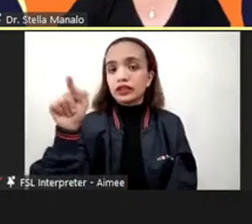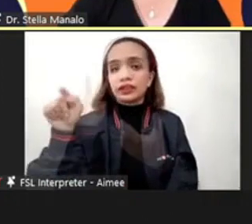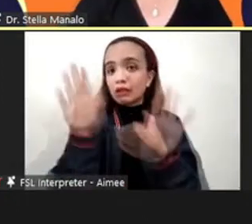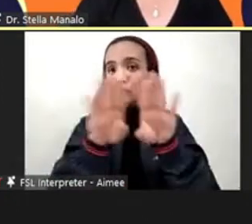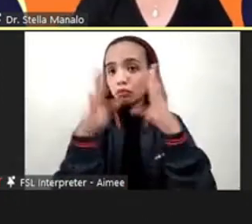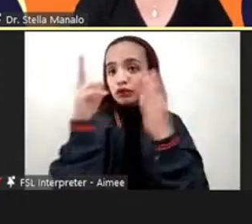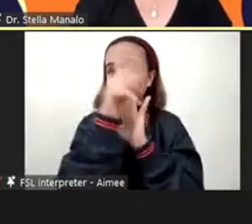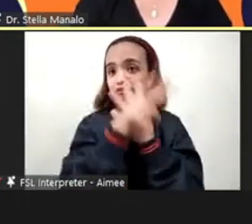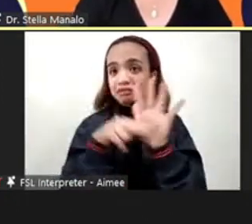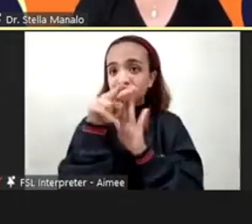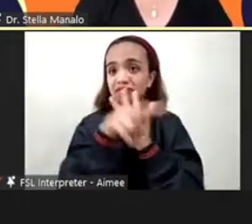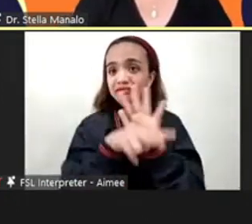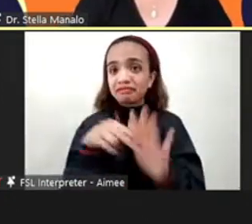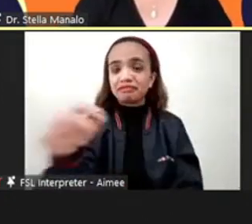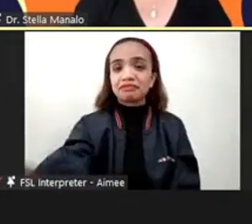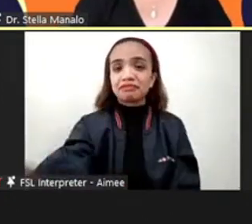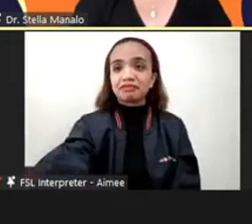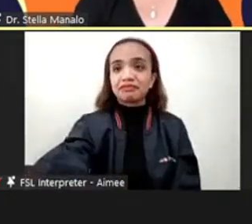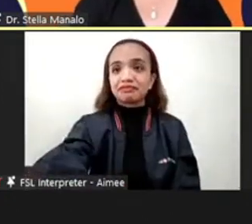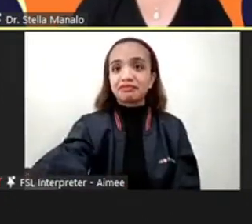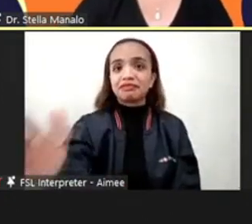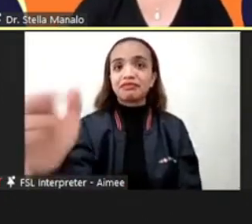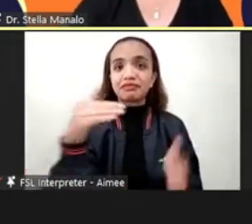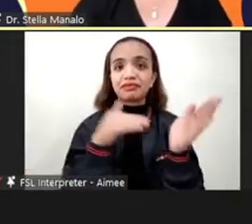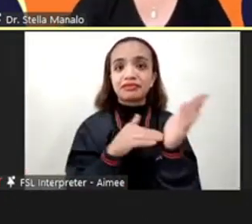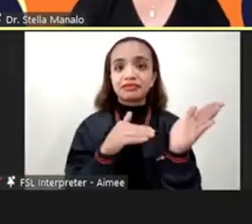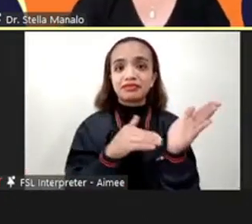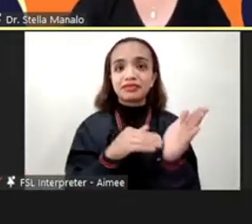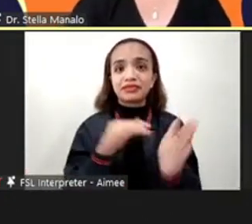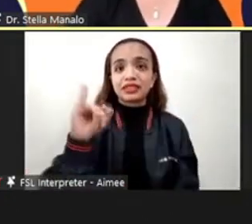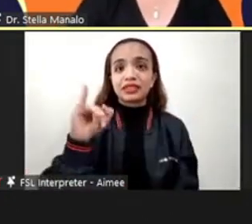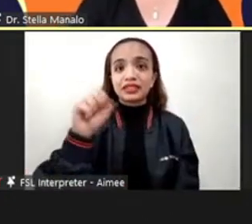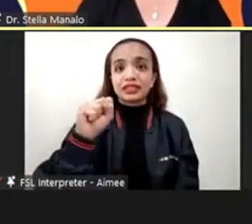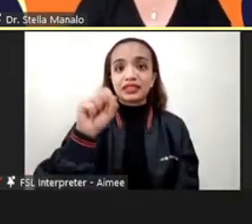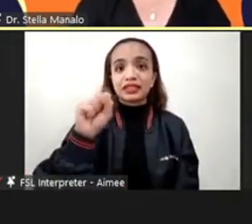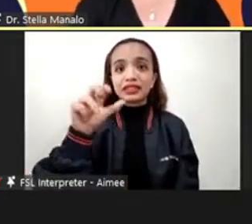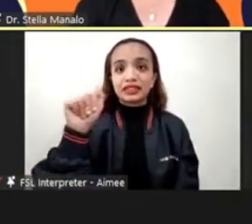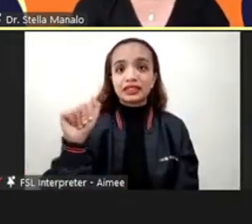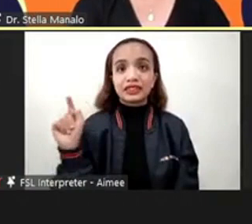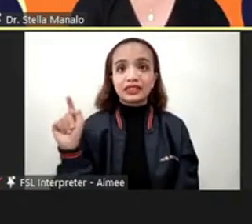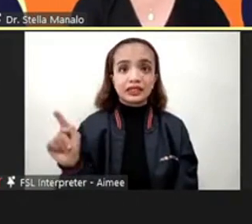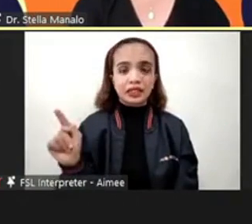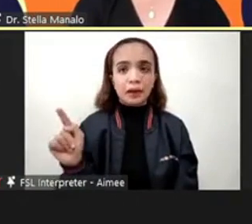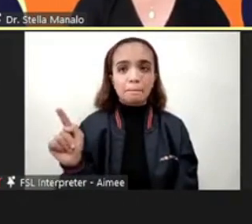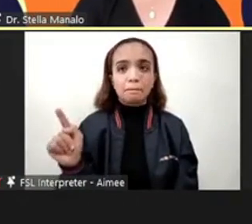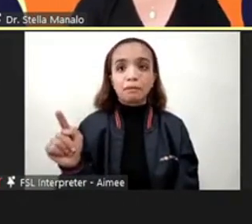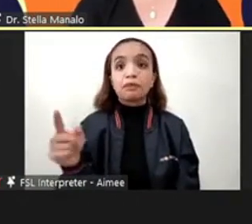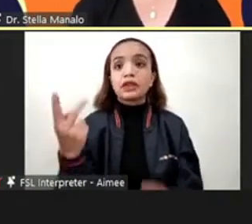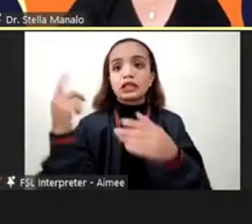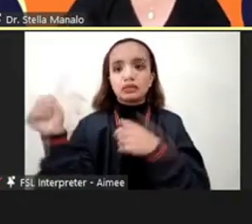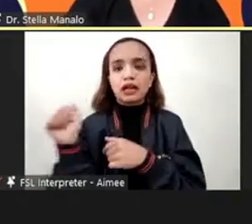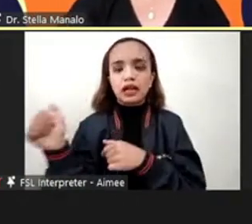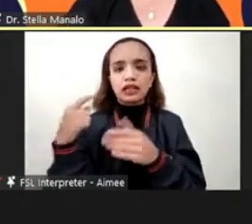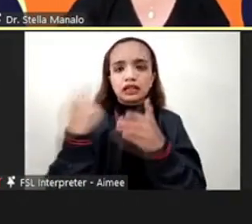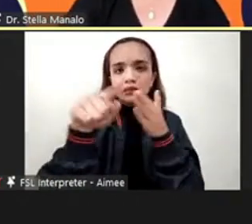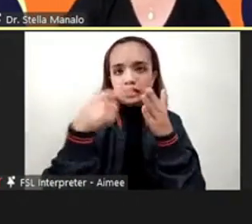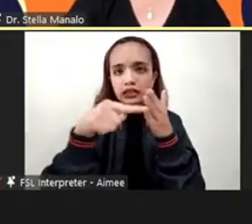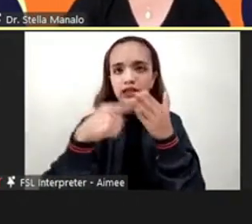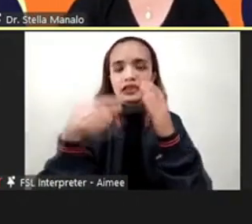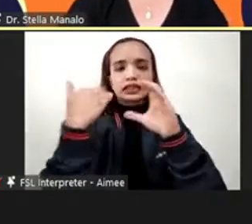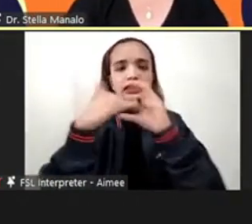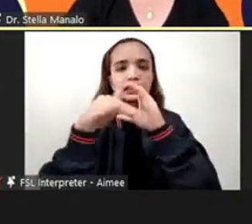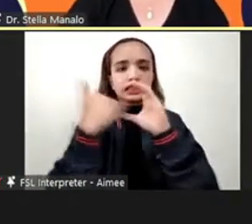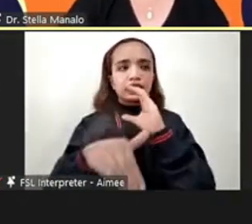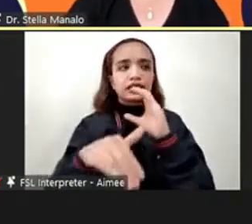Quilendrino, and Dr. Isa will be looking through the chat box and the